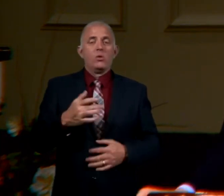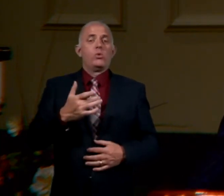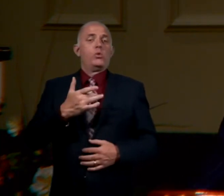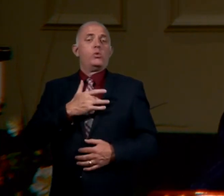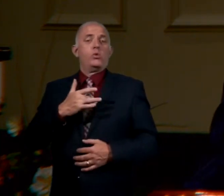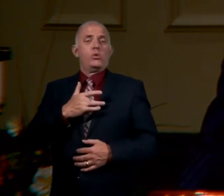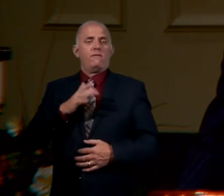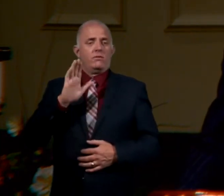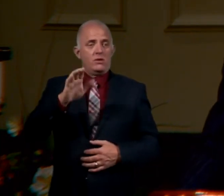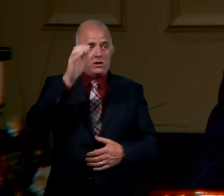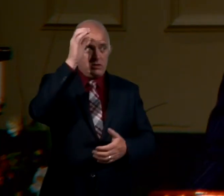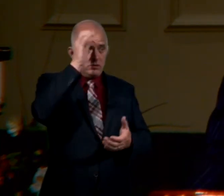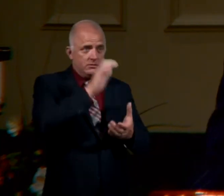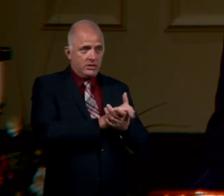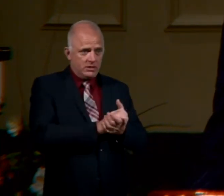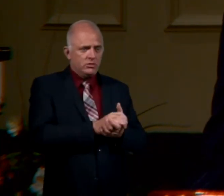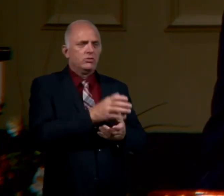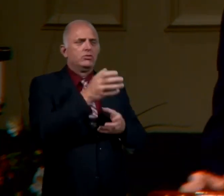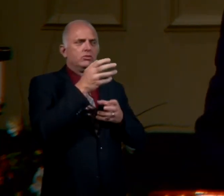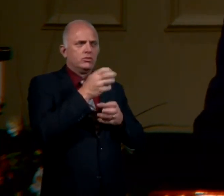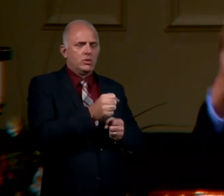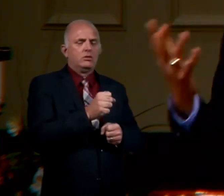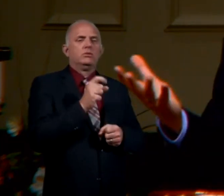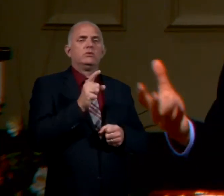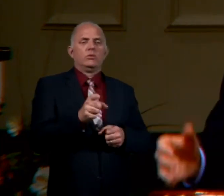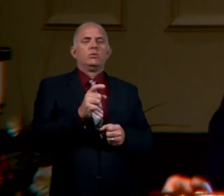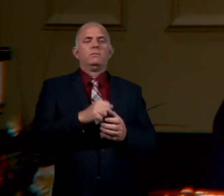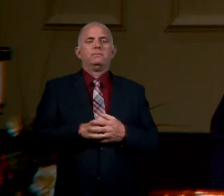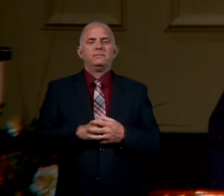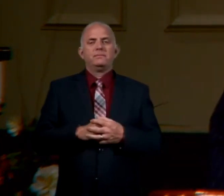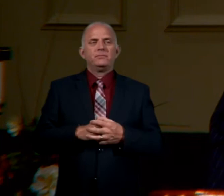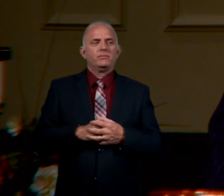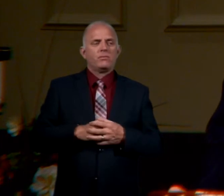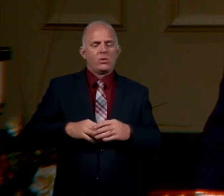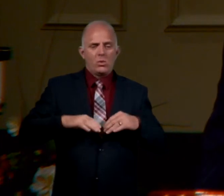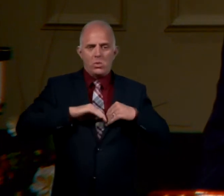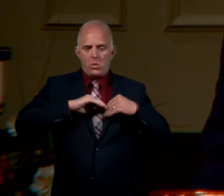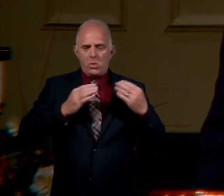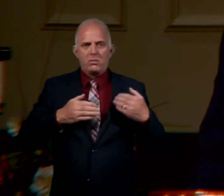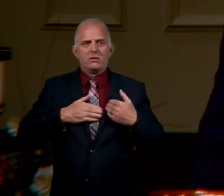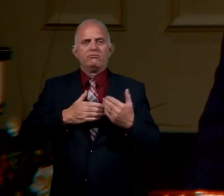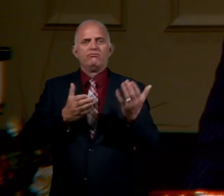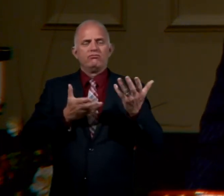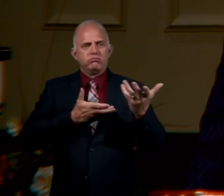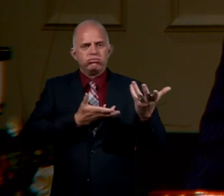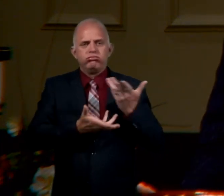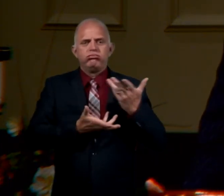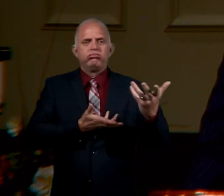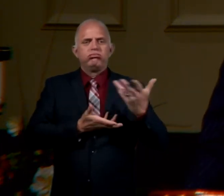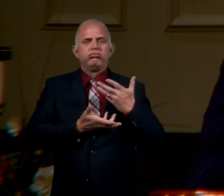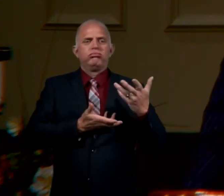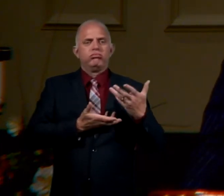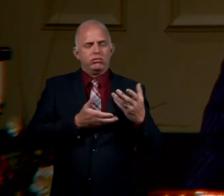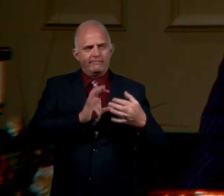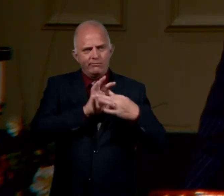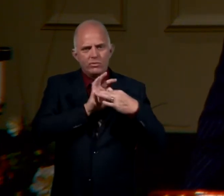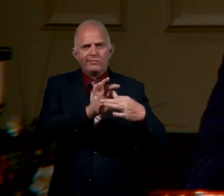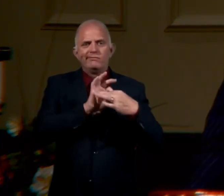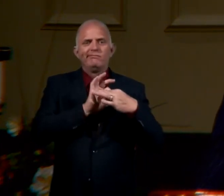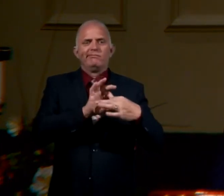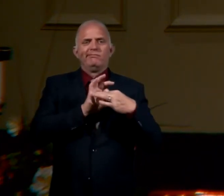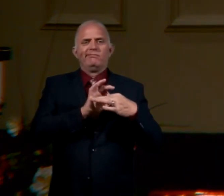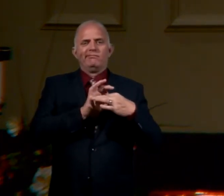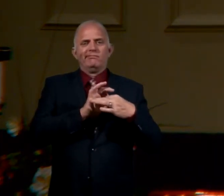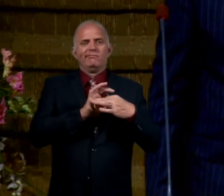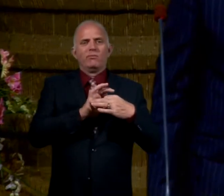does safely trust in her. Openness is very important in a relationship. And then it says that he will have no need of spoil.